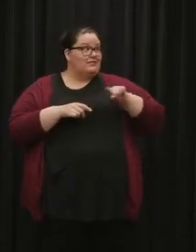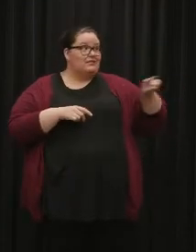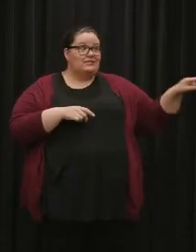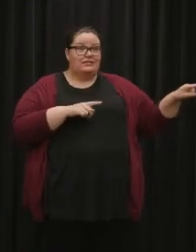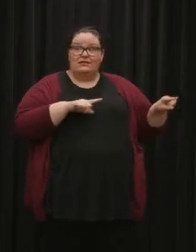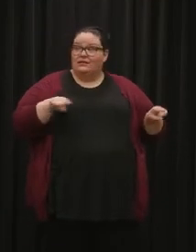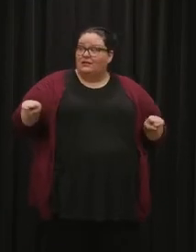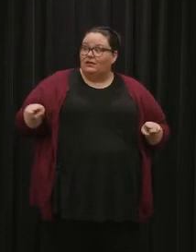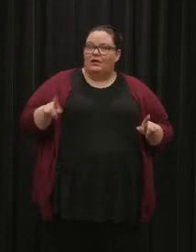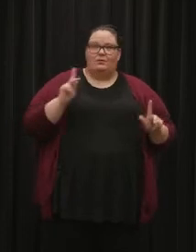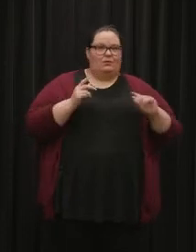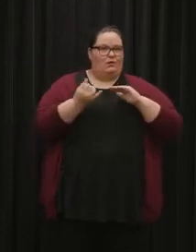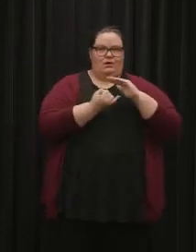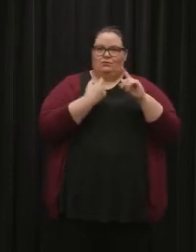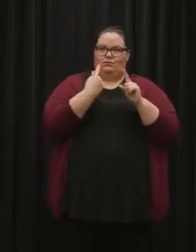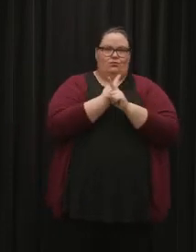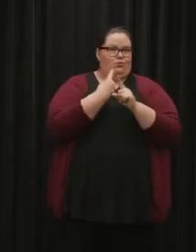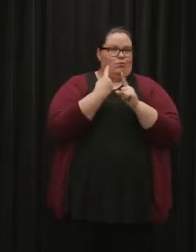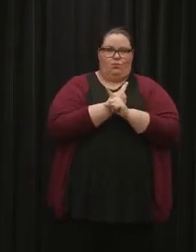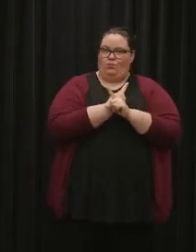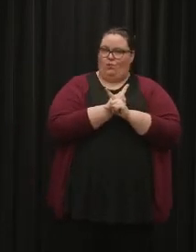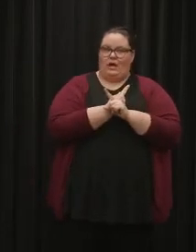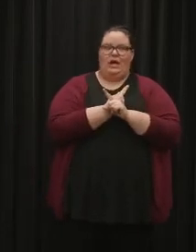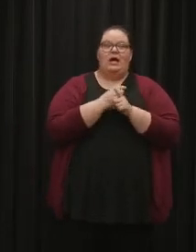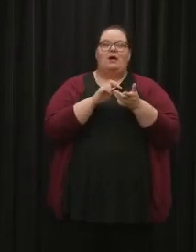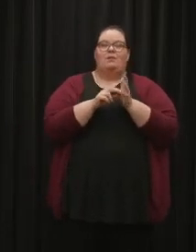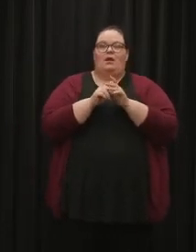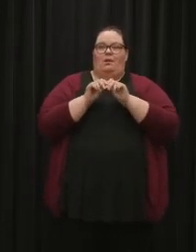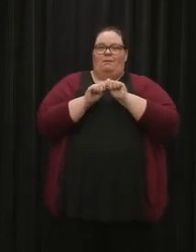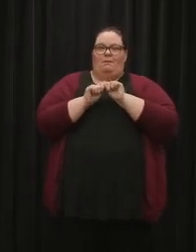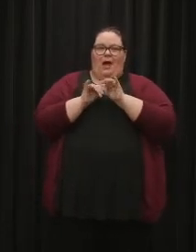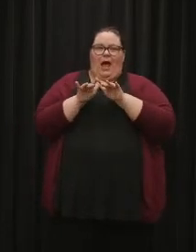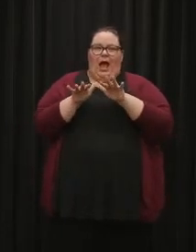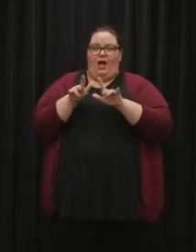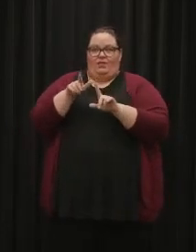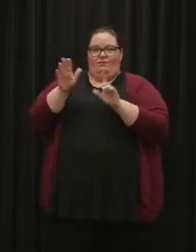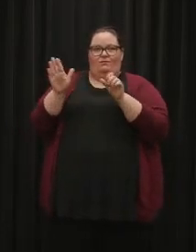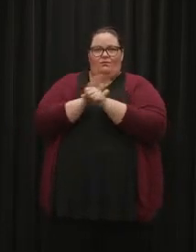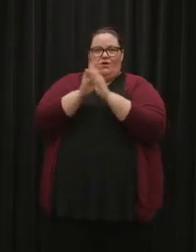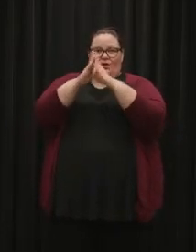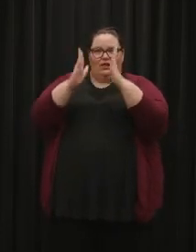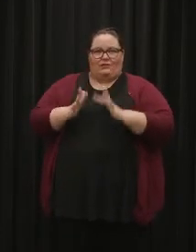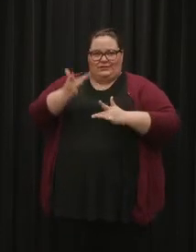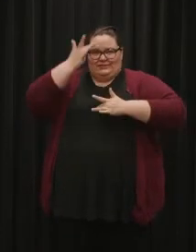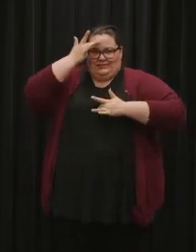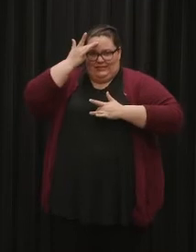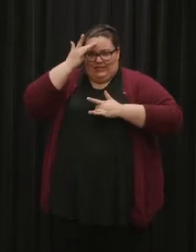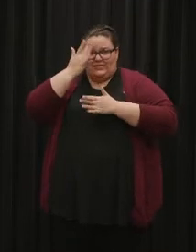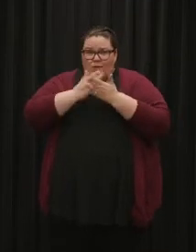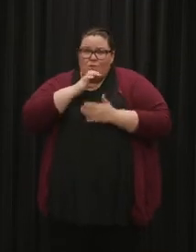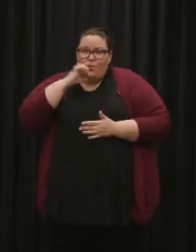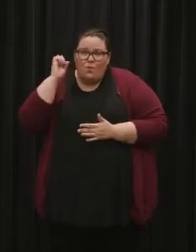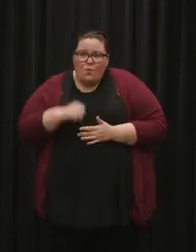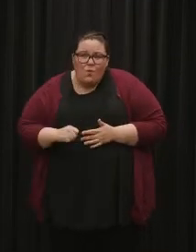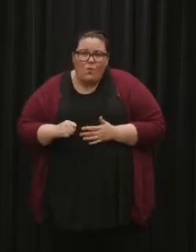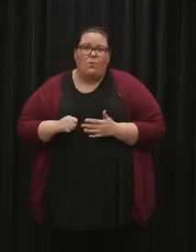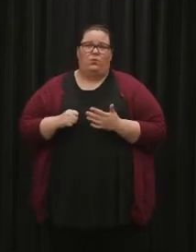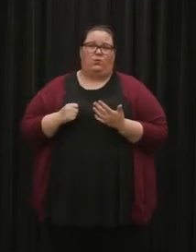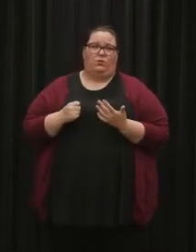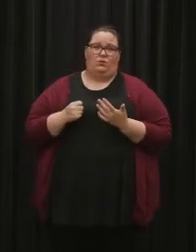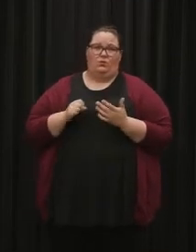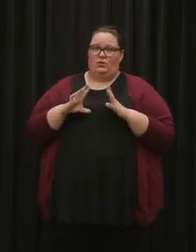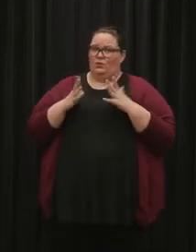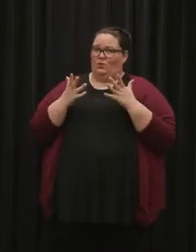not self-isolating properly, and that ended up causing the household to become infected, some of whom are elderly. So we just don't want